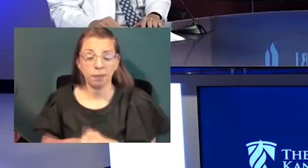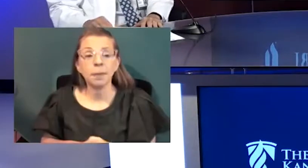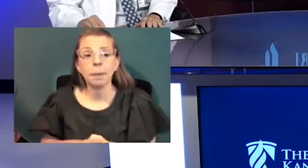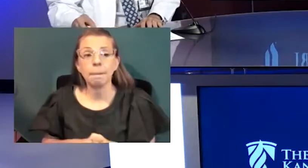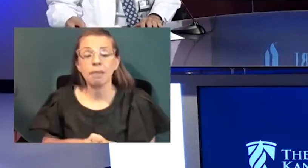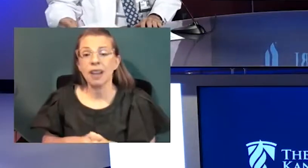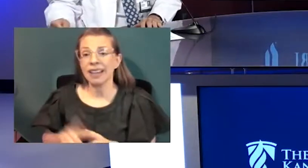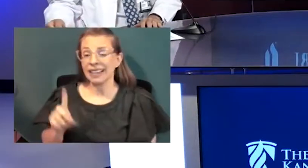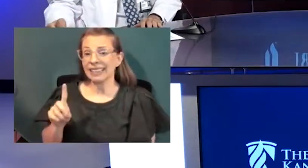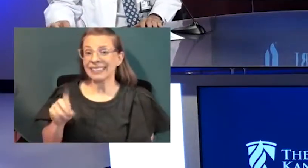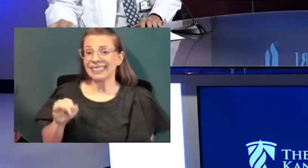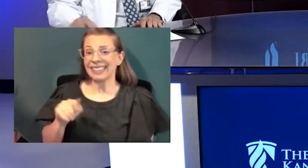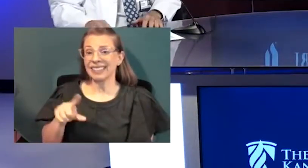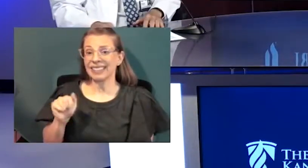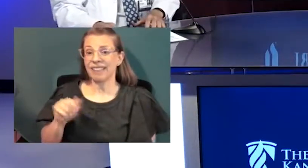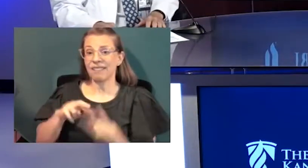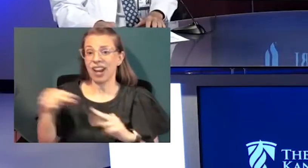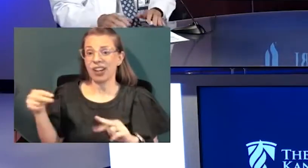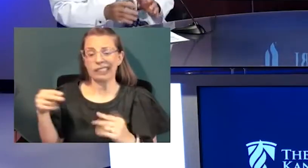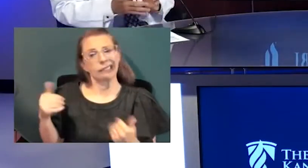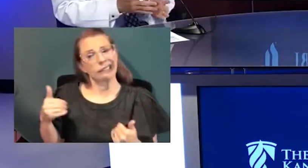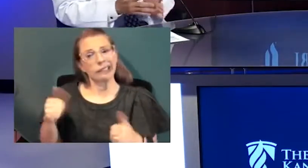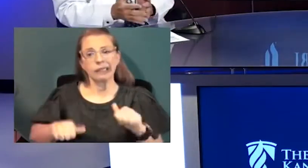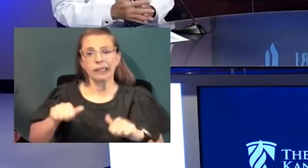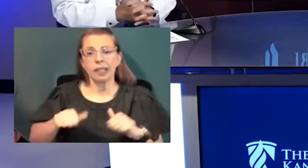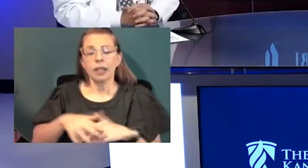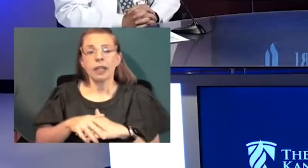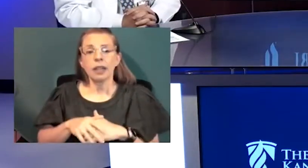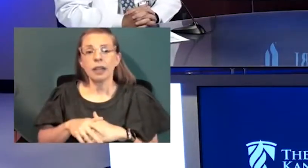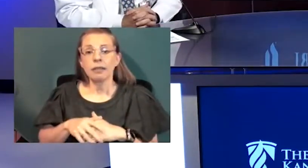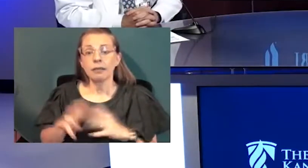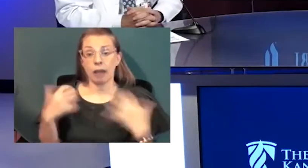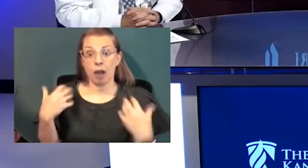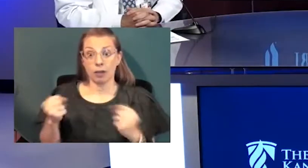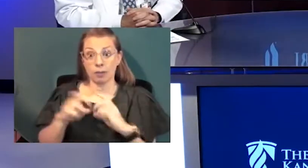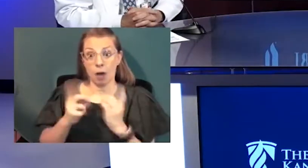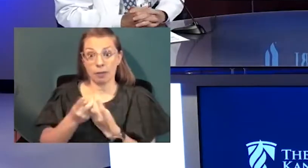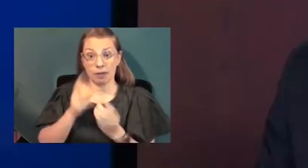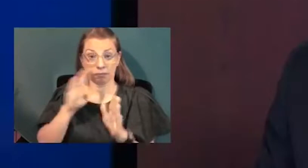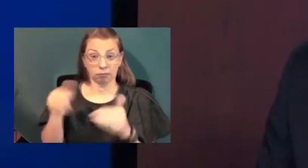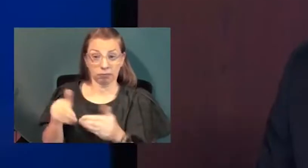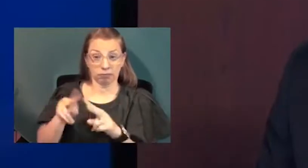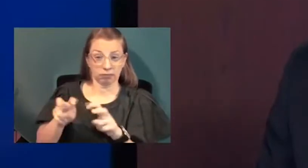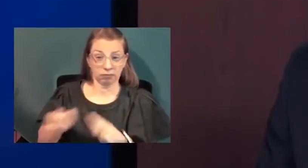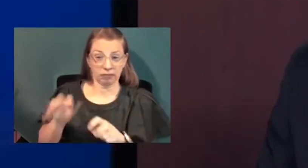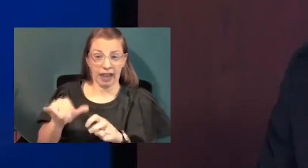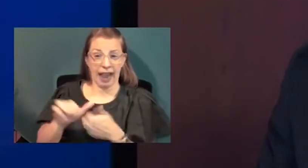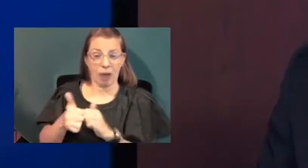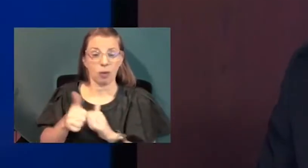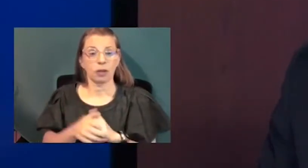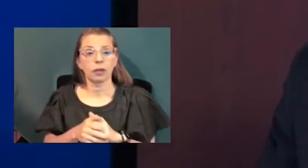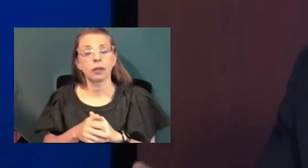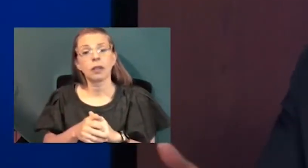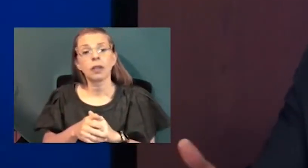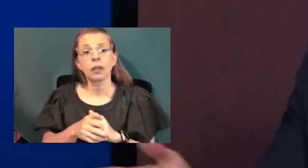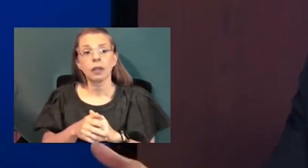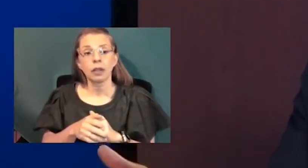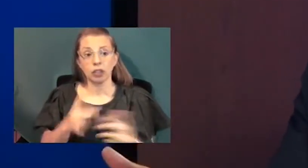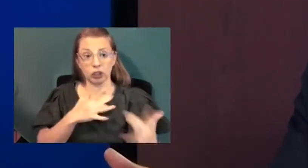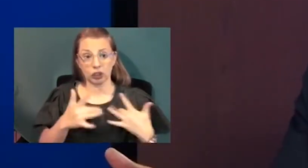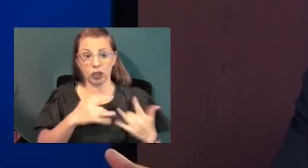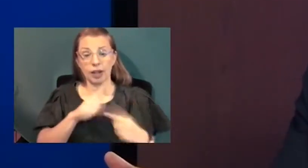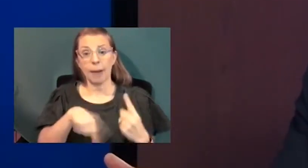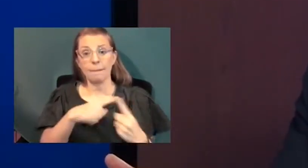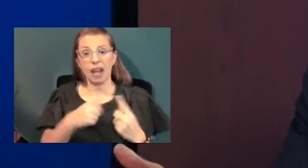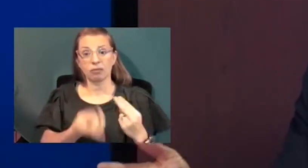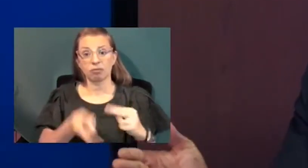nervous. How's the health department looking at that? And are you guys nervous about that uptick in cases? You know, we absolutely are. I appreciated your conversation at